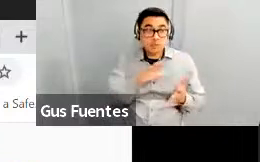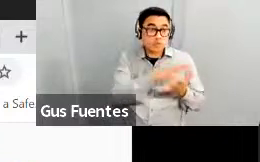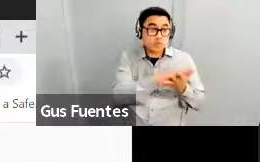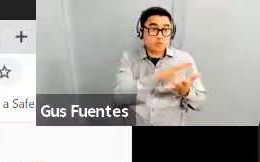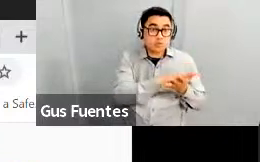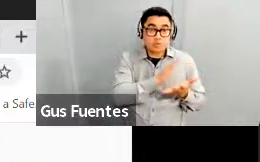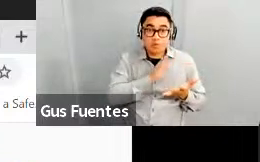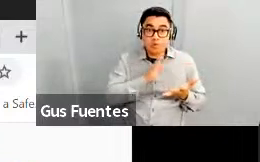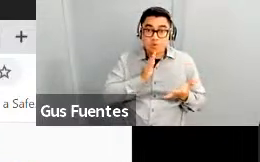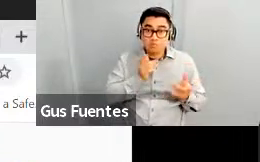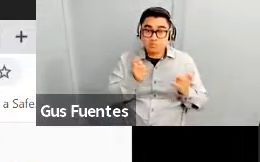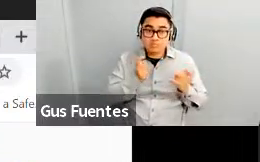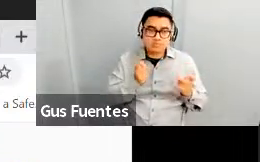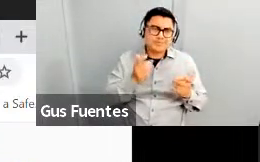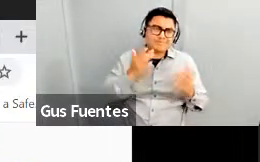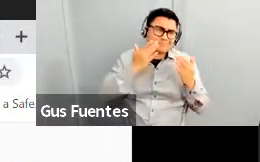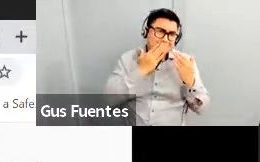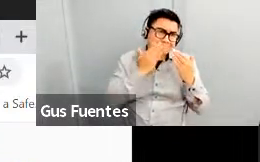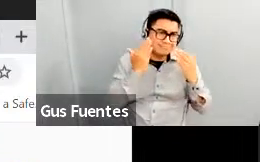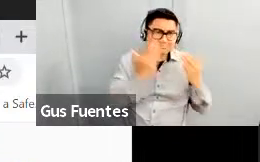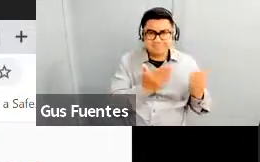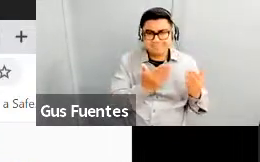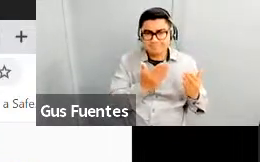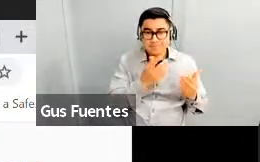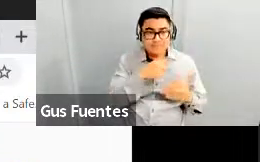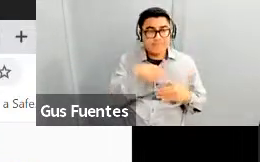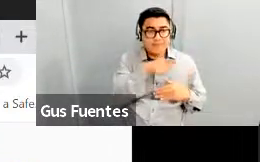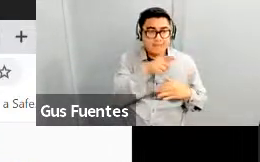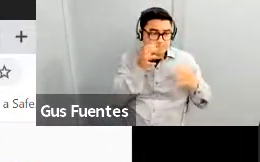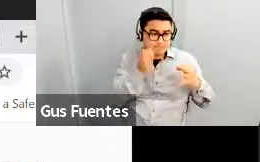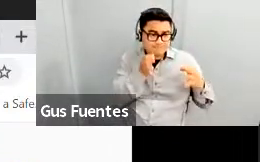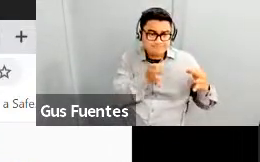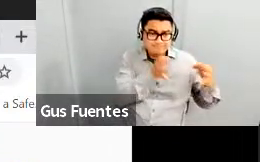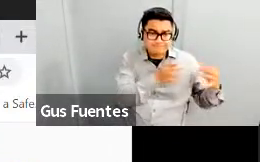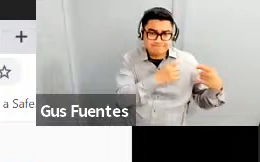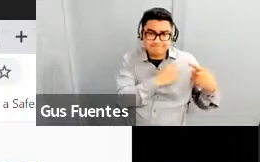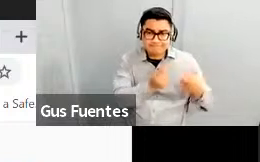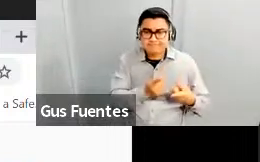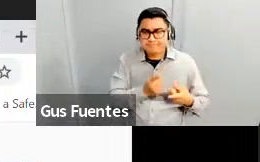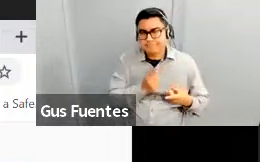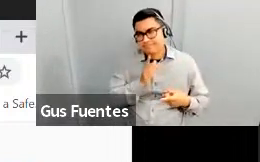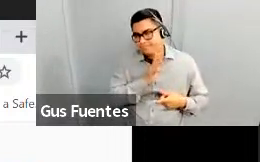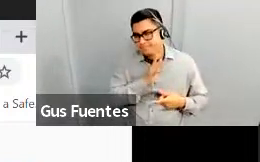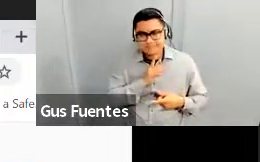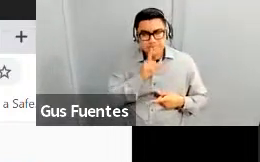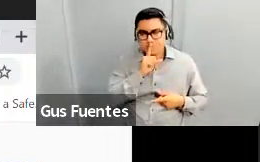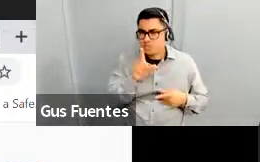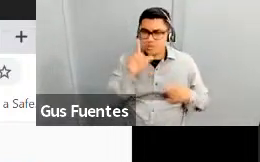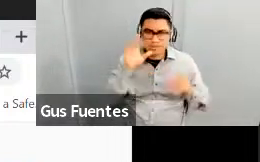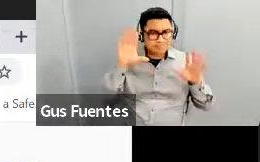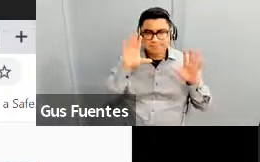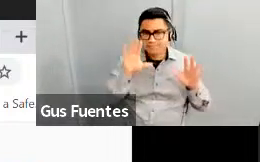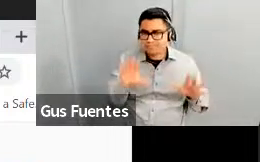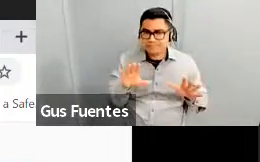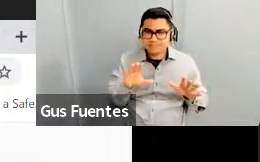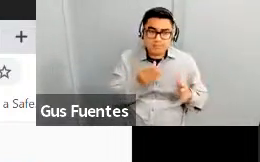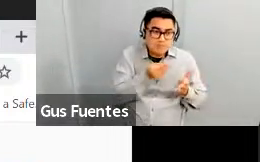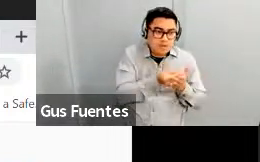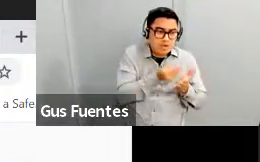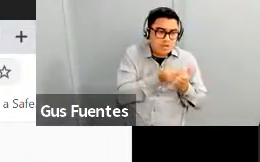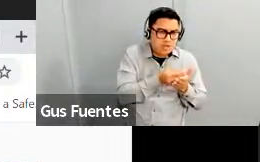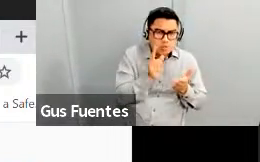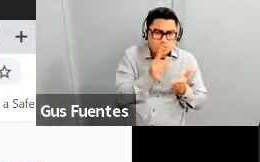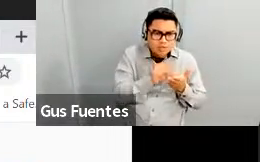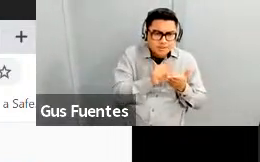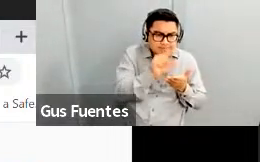board. Our school board has made some really great decisions along the way related to allocation of financial resources